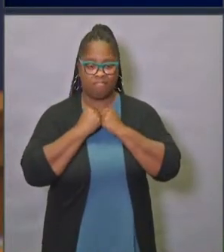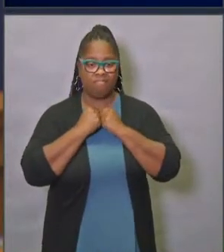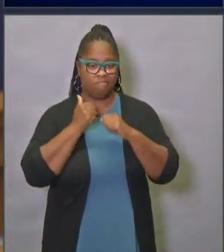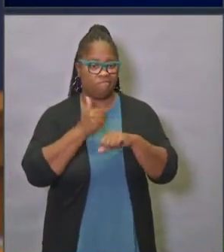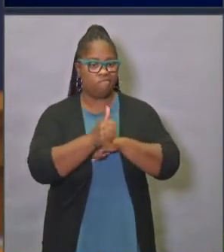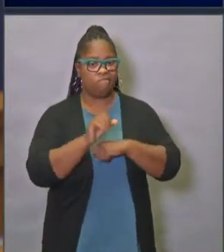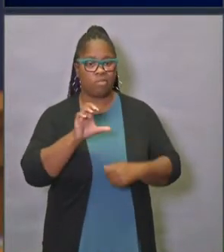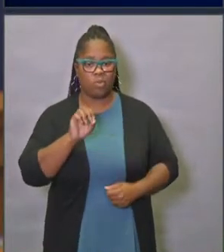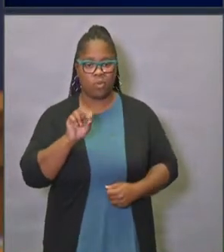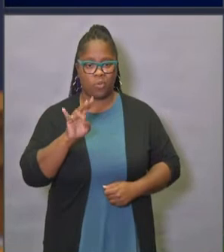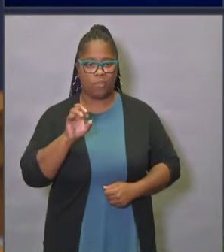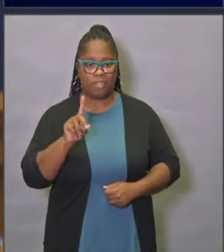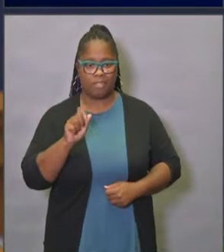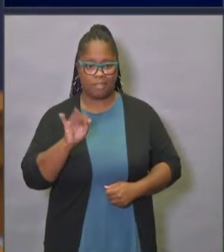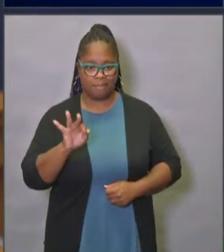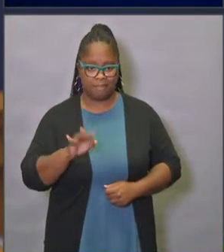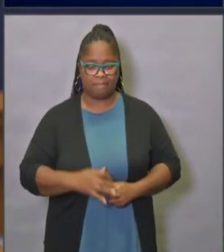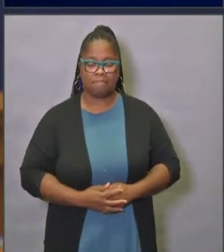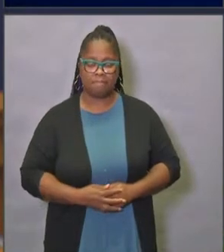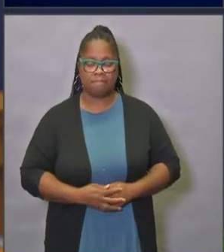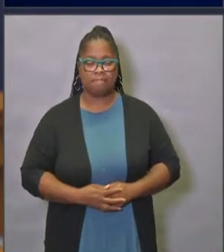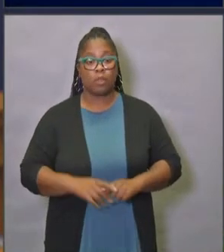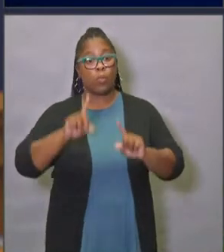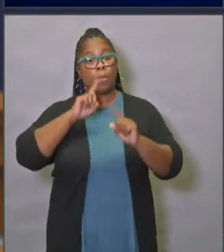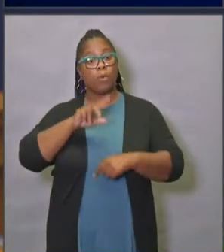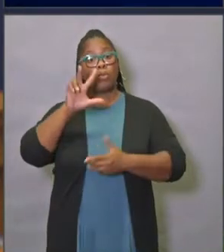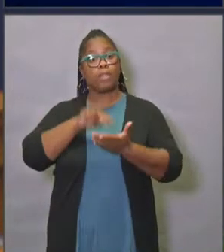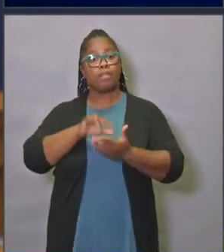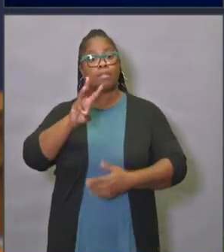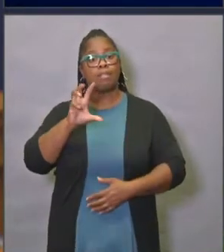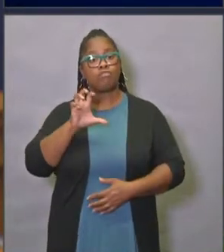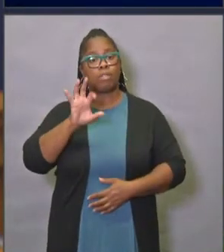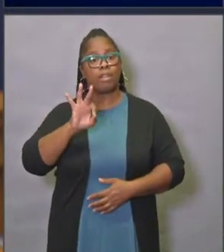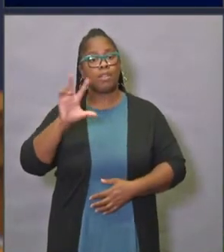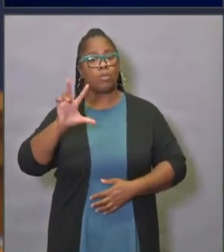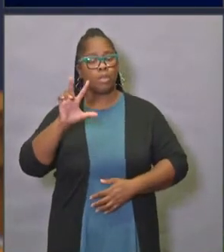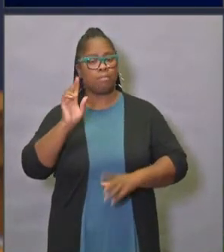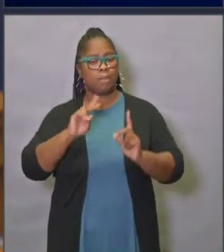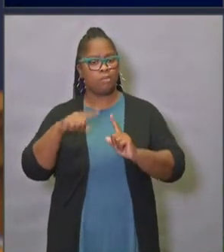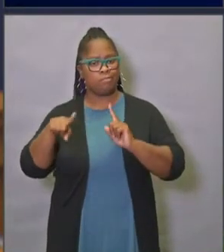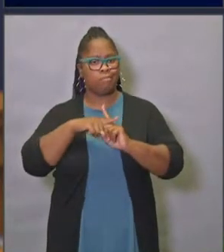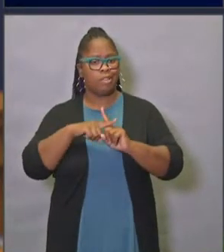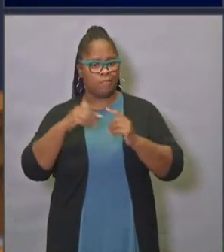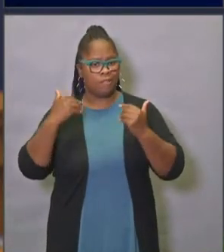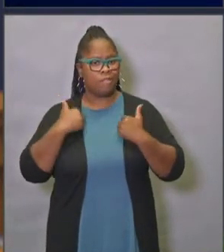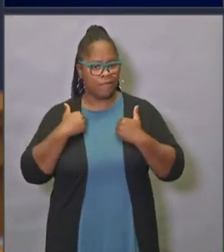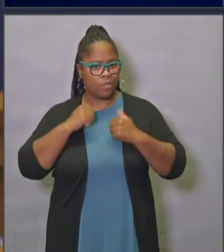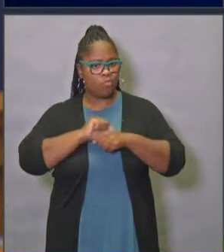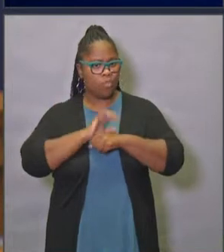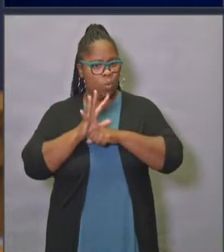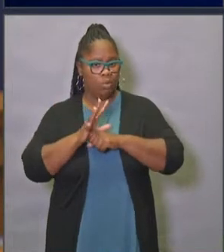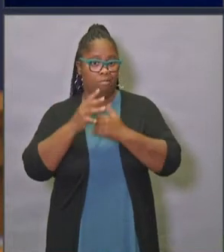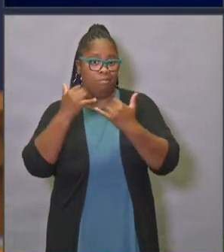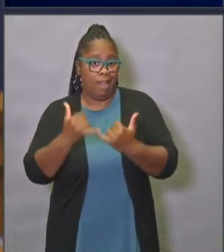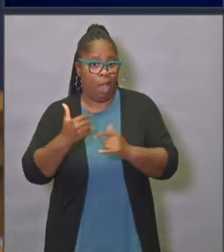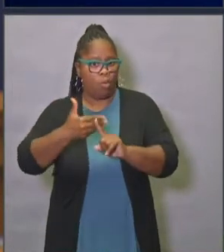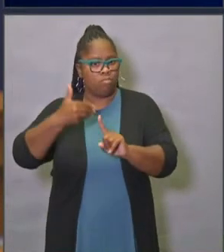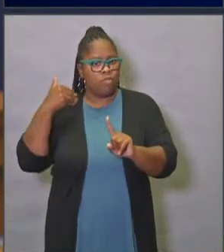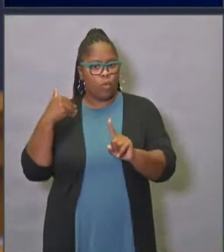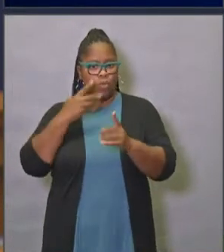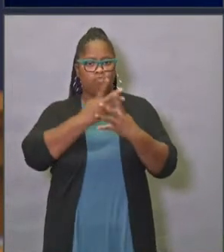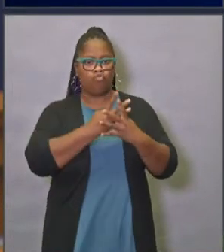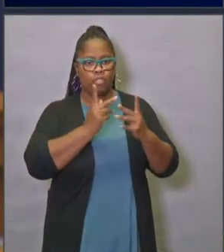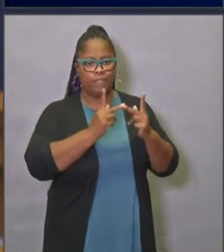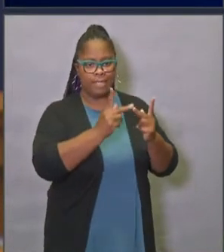COVID-19. I'm reporting 3,693 confirmed cases at some point in the jail